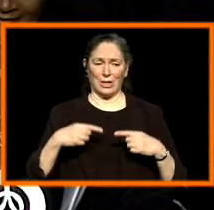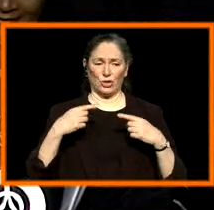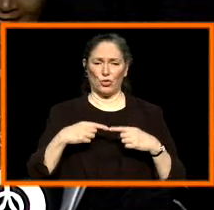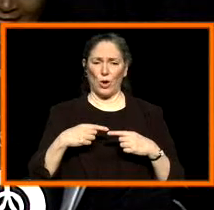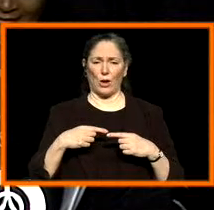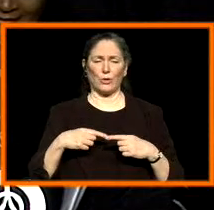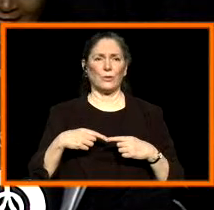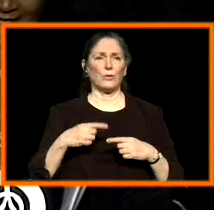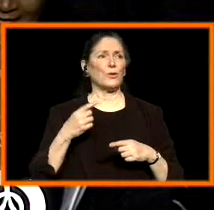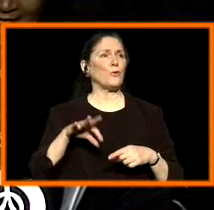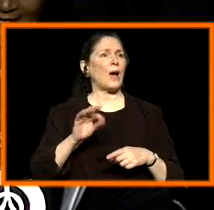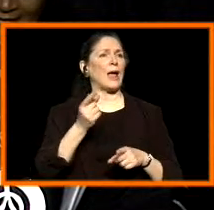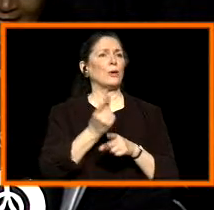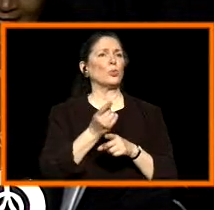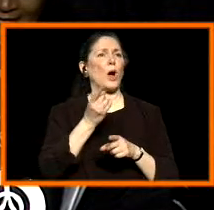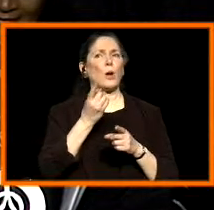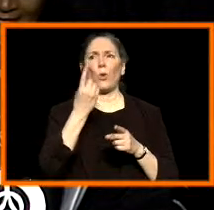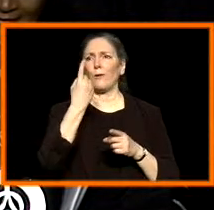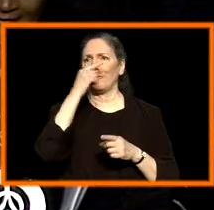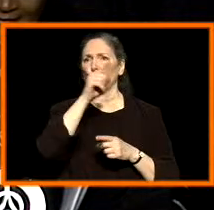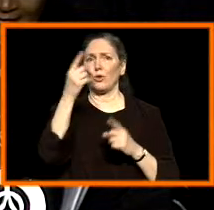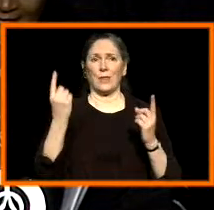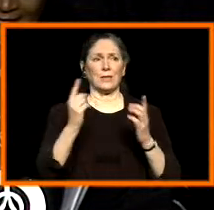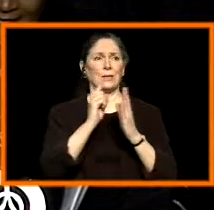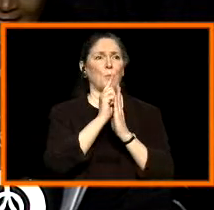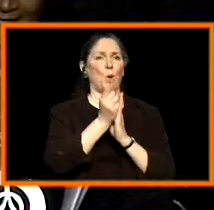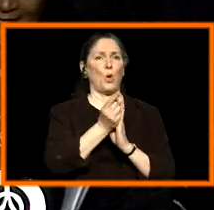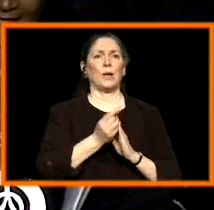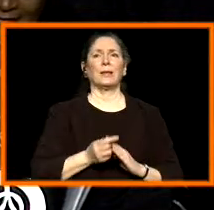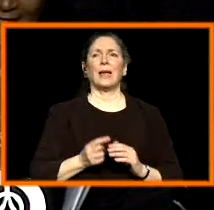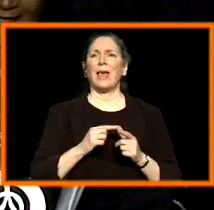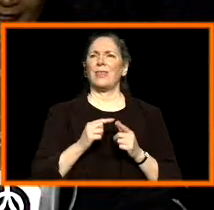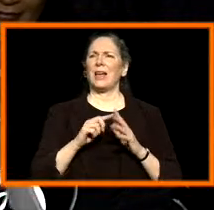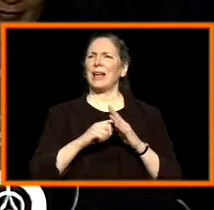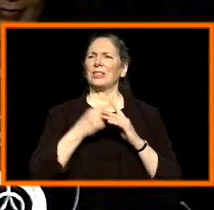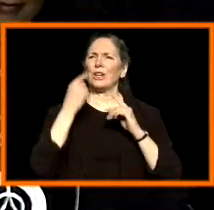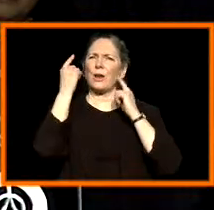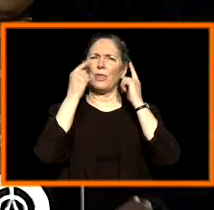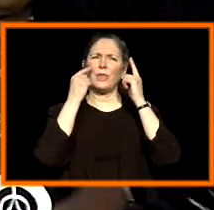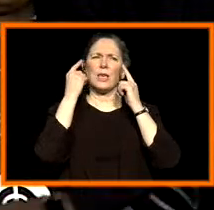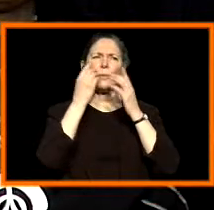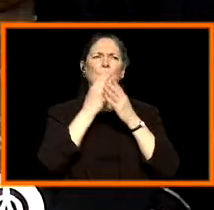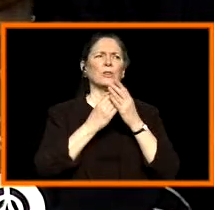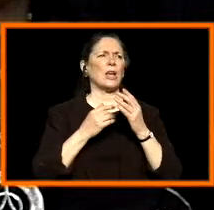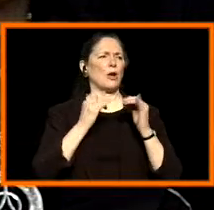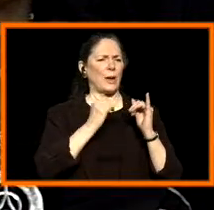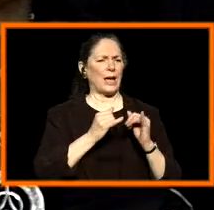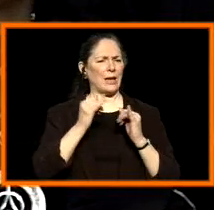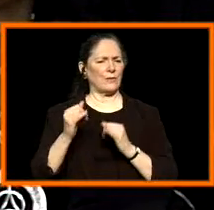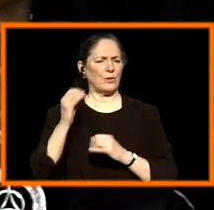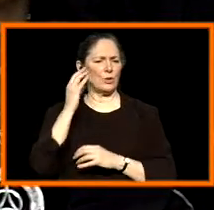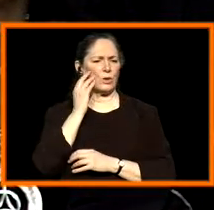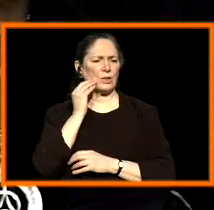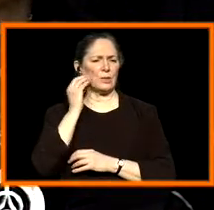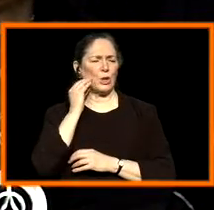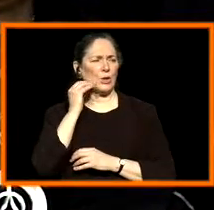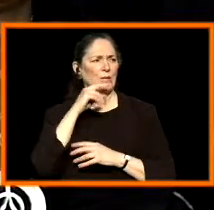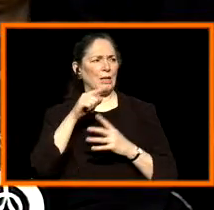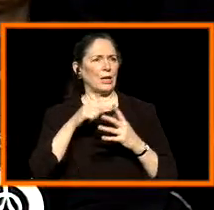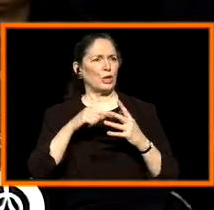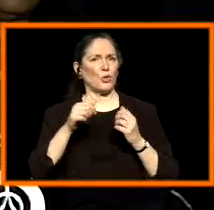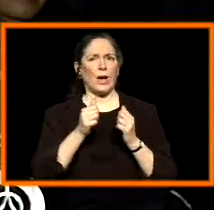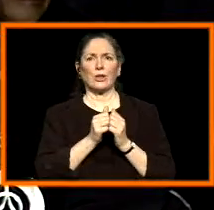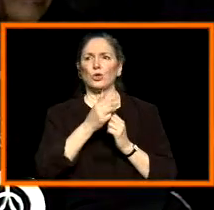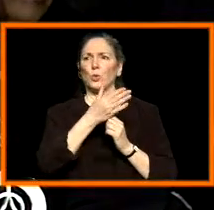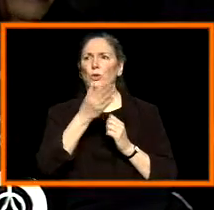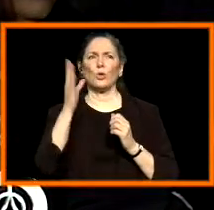one for you, for this moment. And then I started thinking about some of my individual experiences and interactions with you,